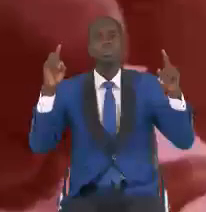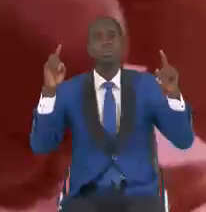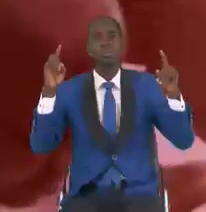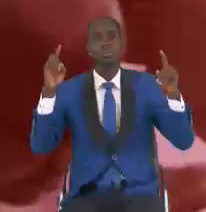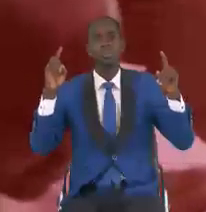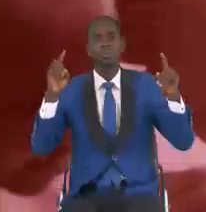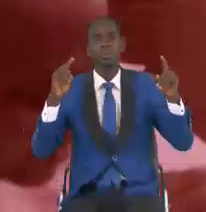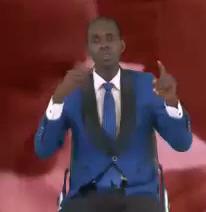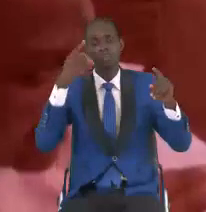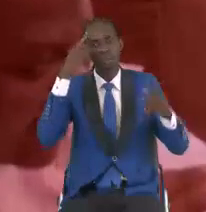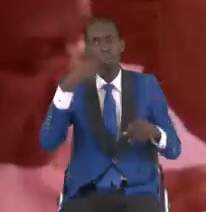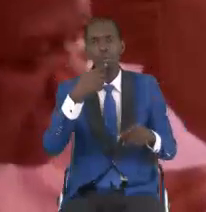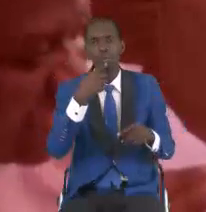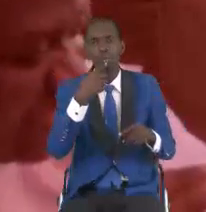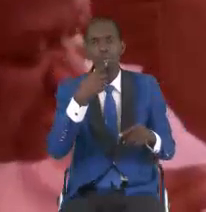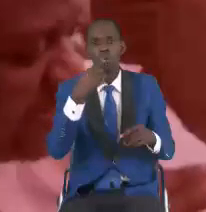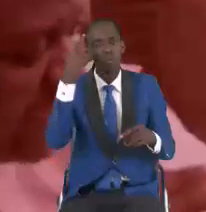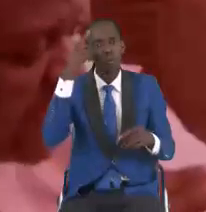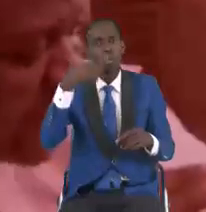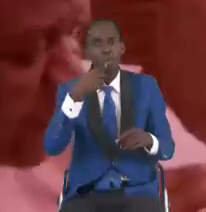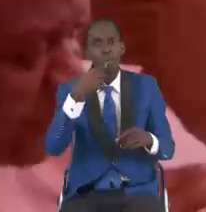are you? Success.